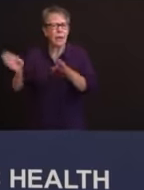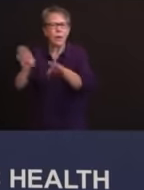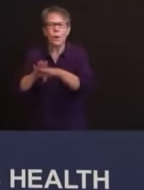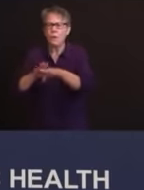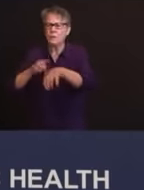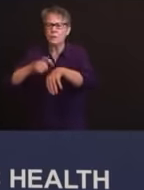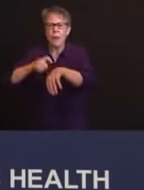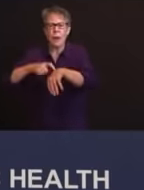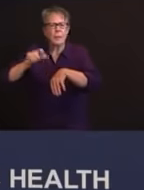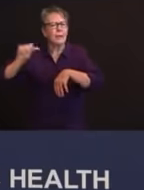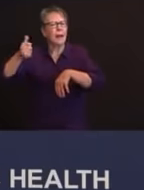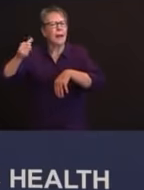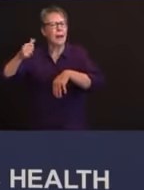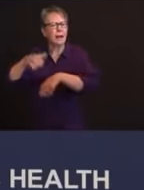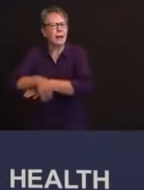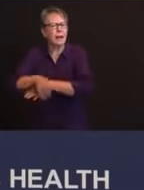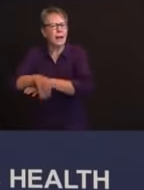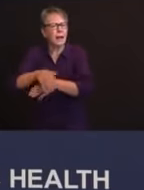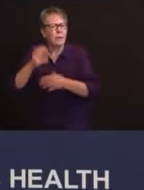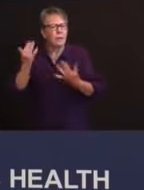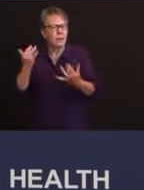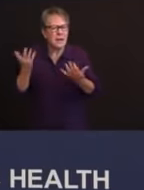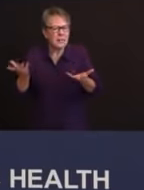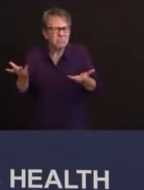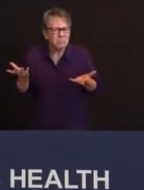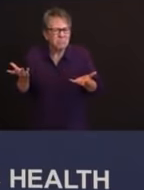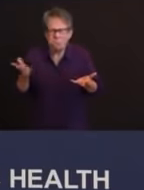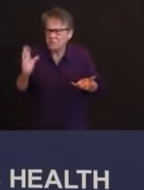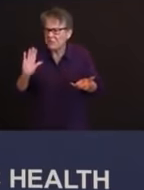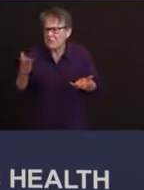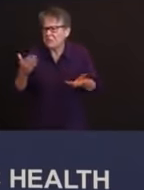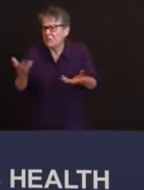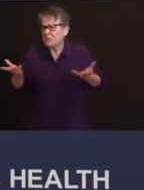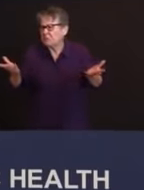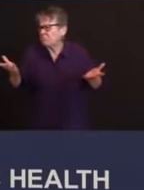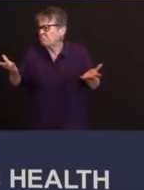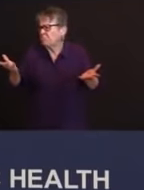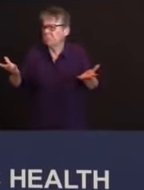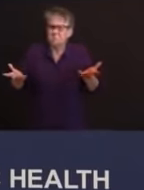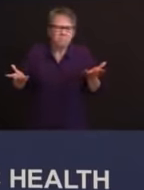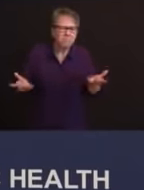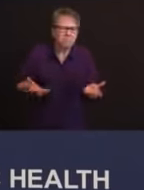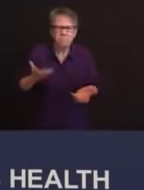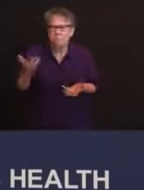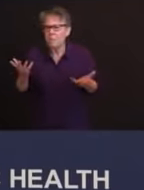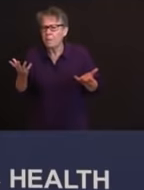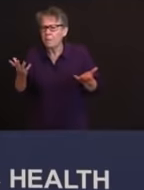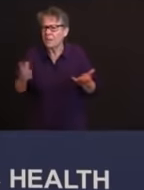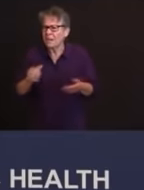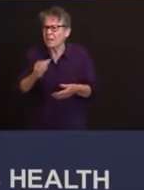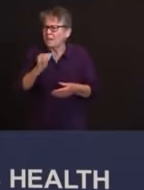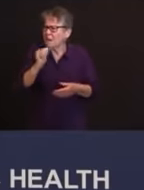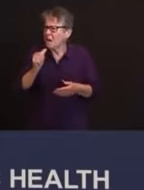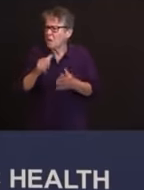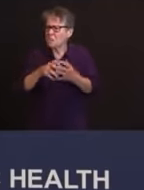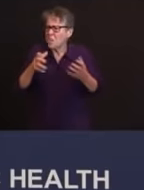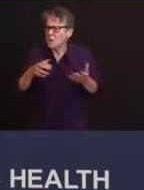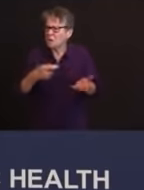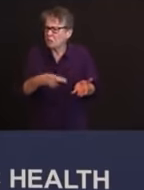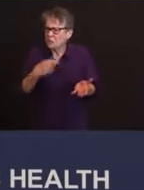risk? If you'd just be kind enough to explain the thinking there, because it seems, maybe I'm dumb, but I don't get